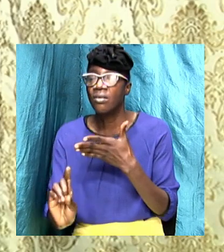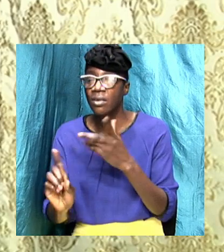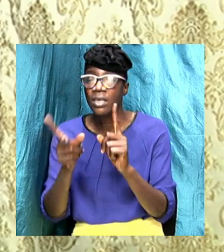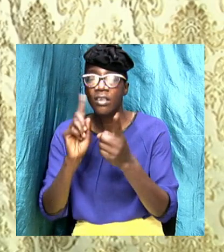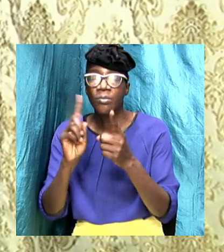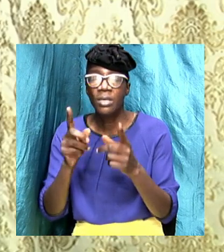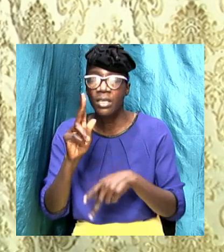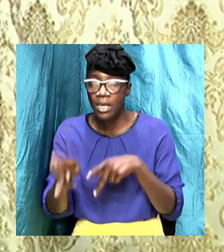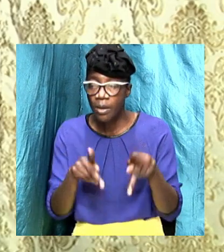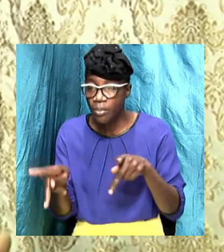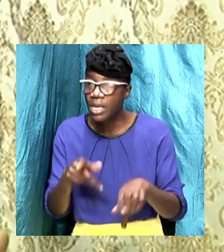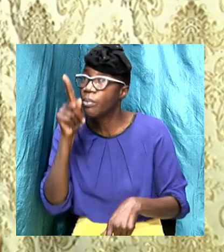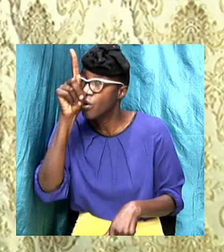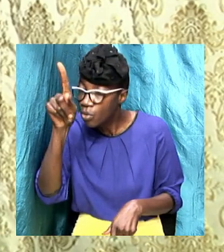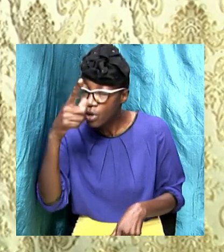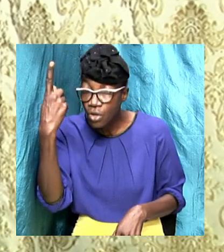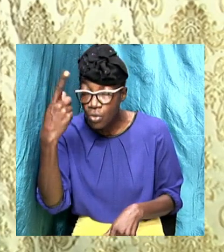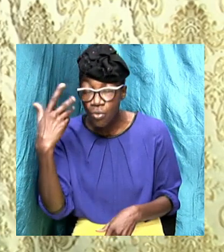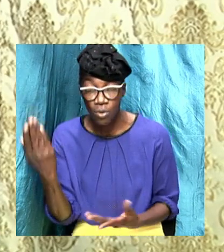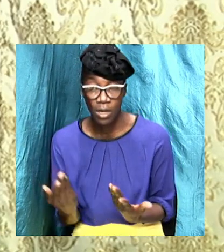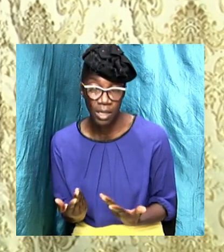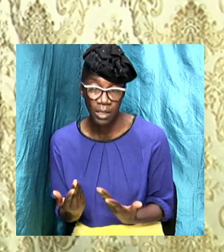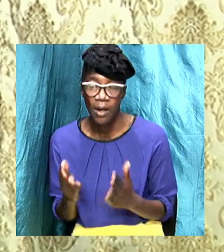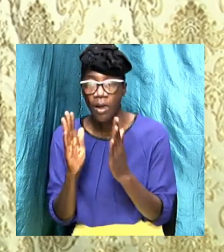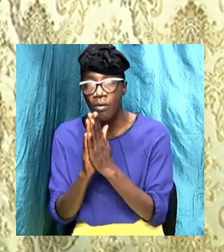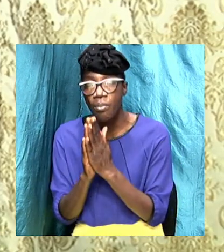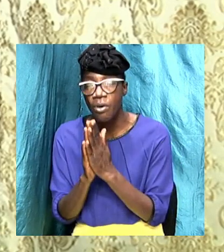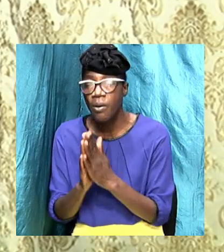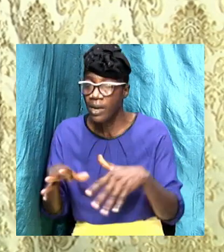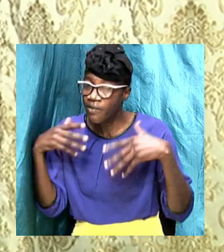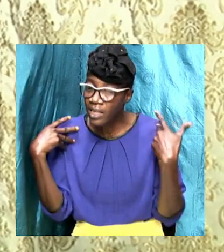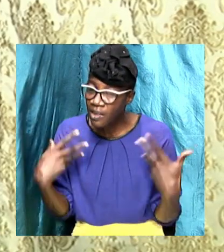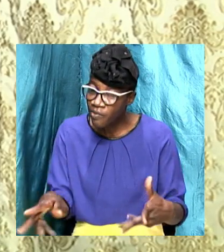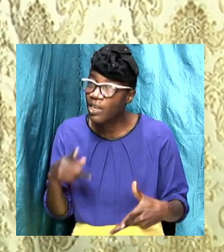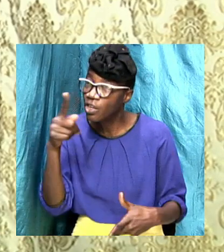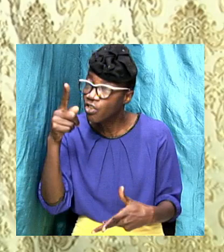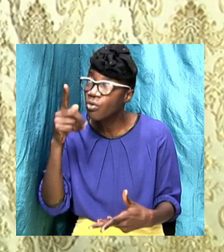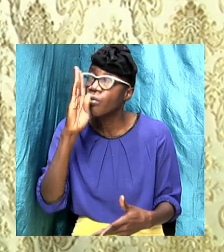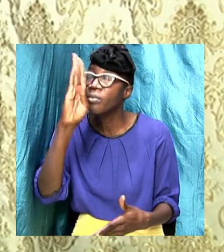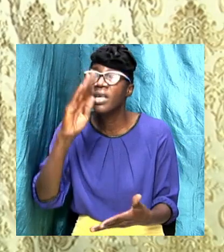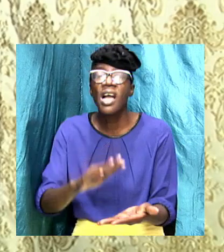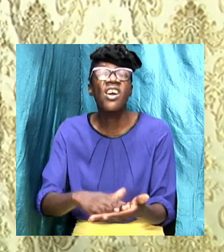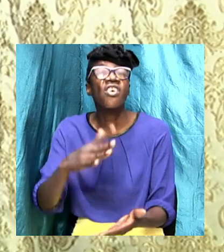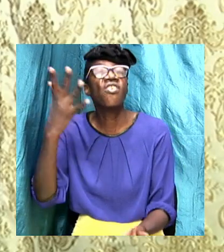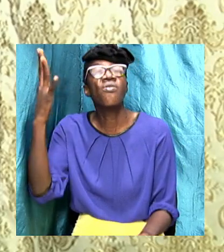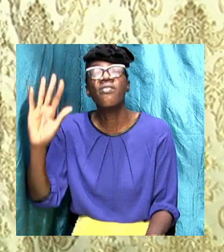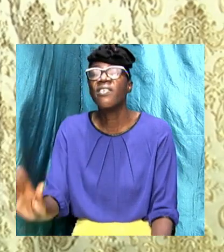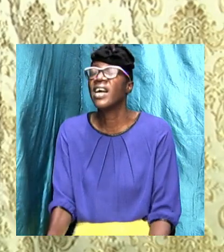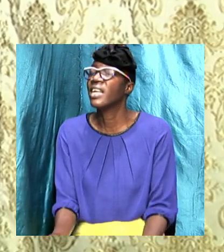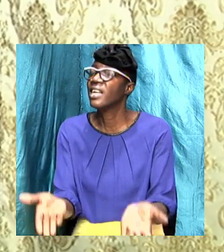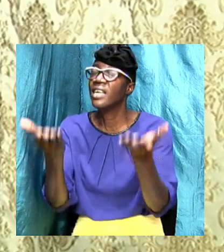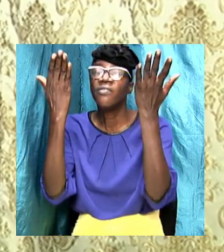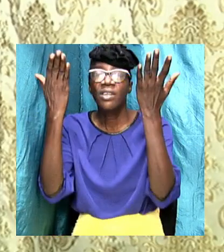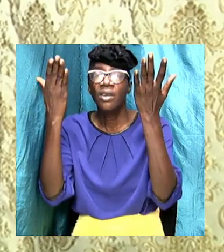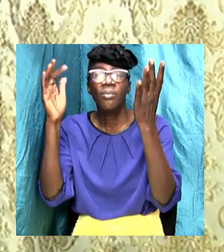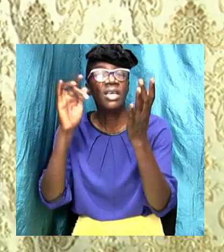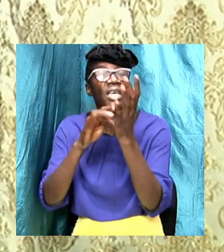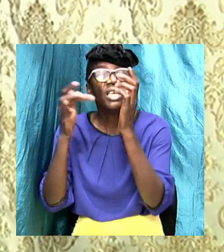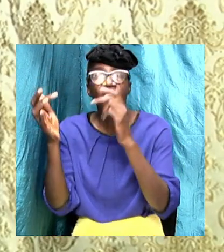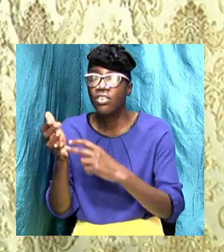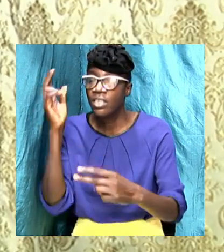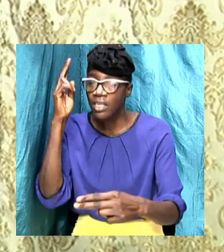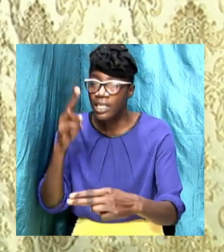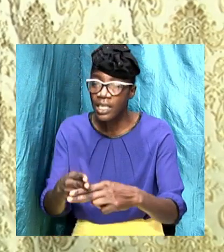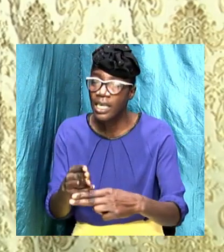you want to. And we pray, God, that when all is said and done, that you be glorified and that you be lifted up in the name